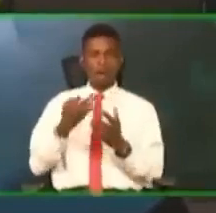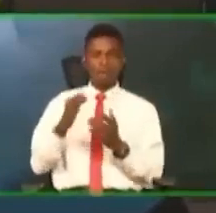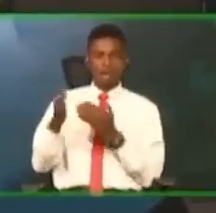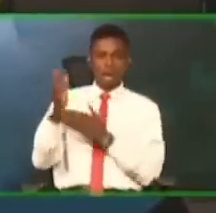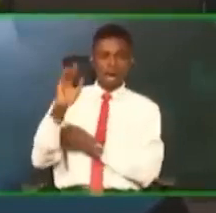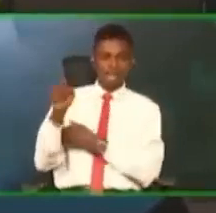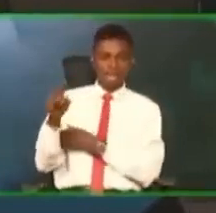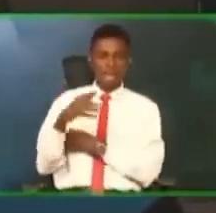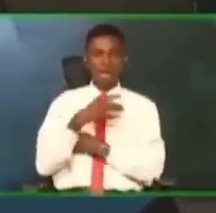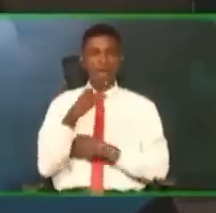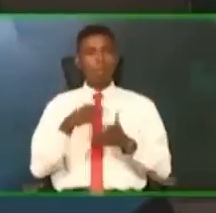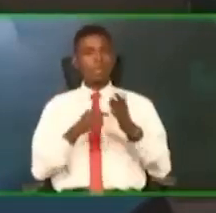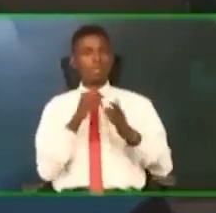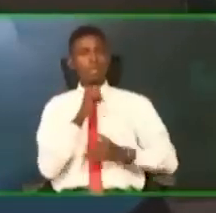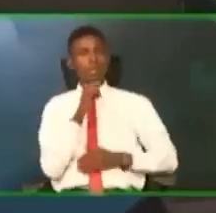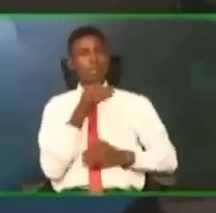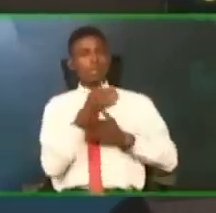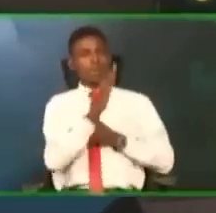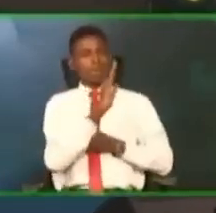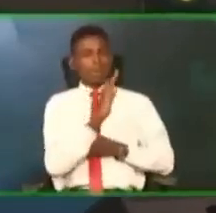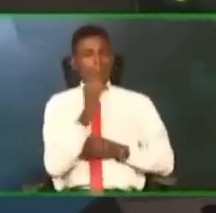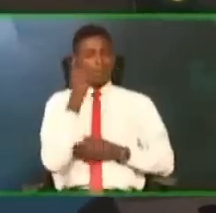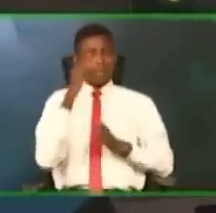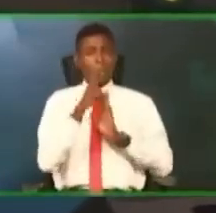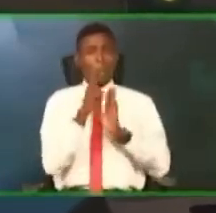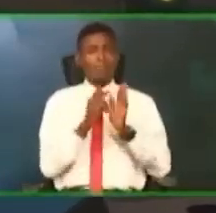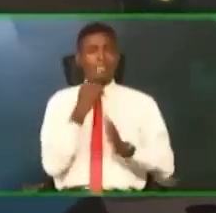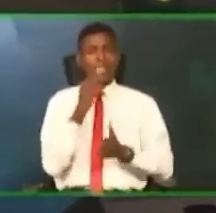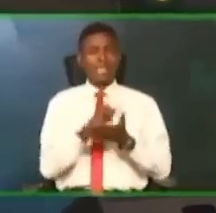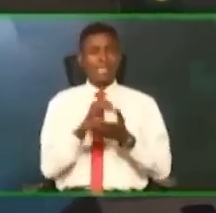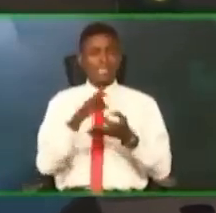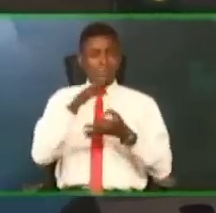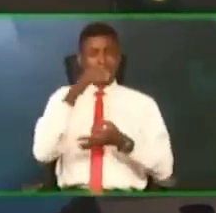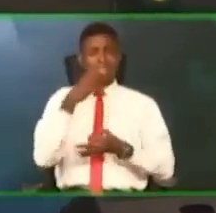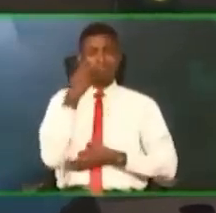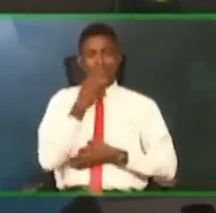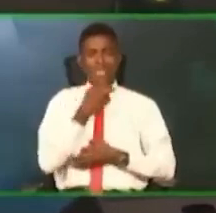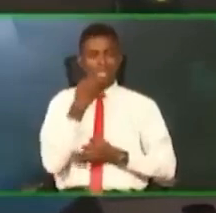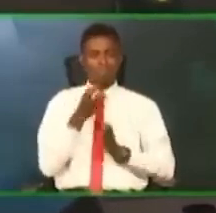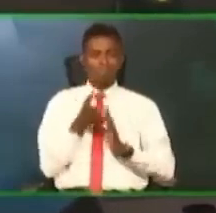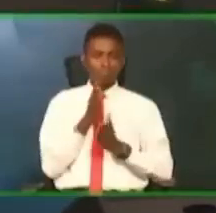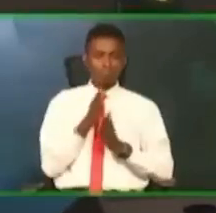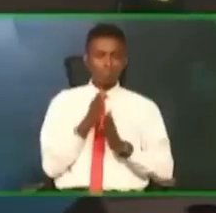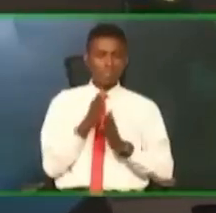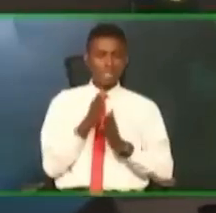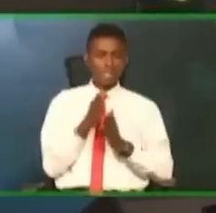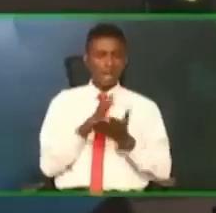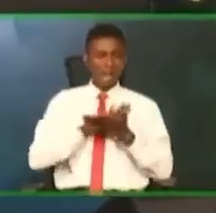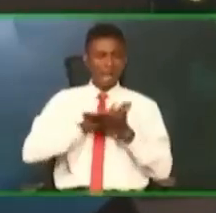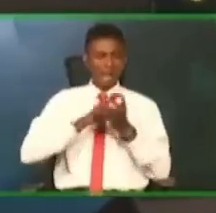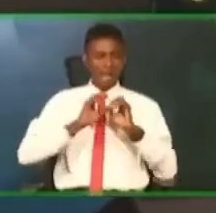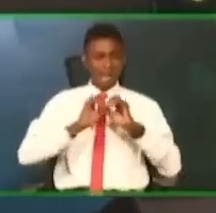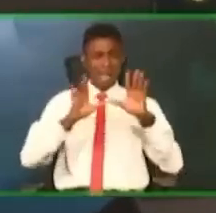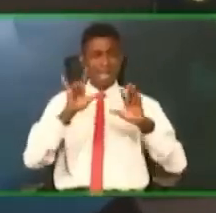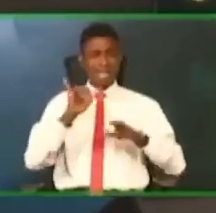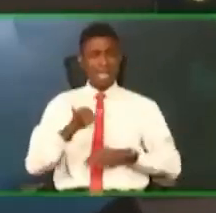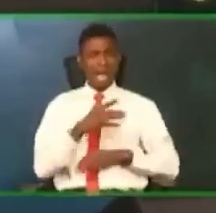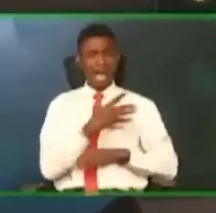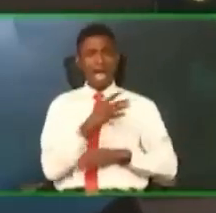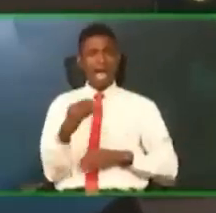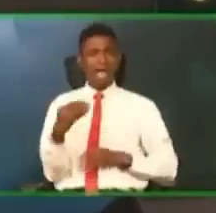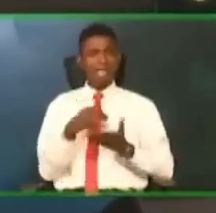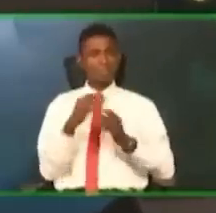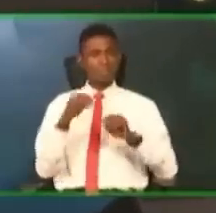Bible says the Spirit speaketh expressly that in the latter times some shall depart from the faith, and they shall give heed to